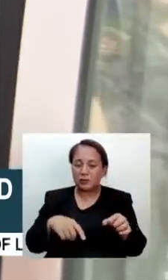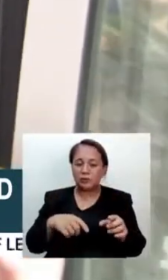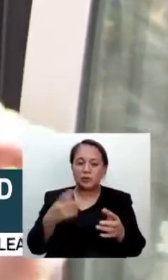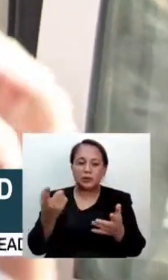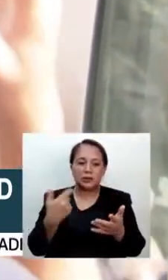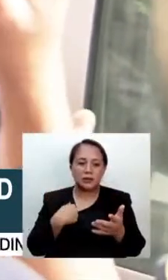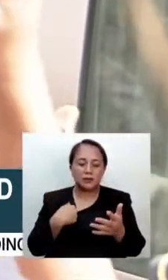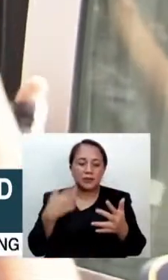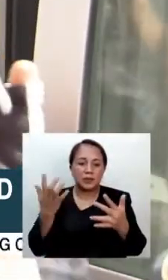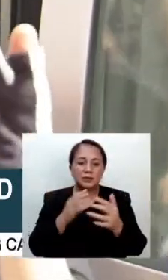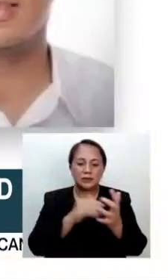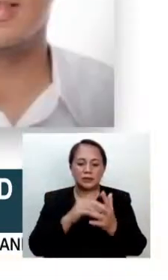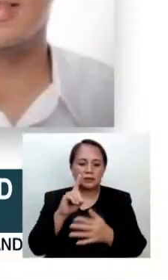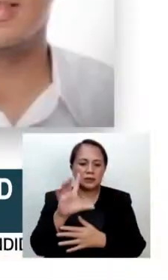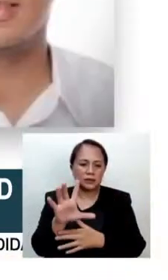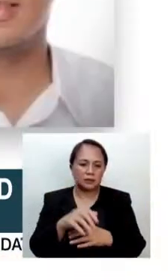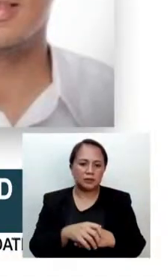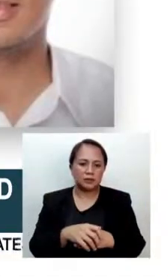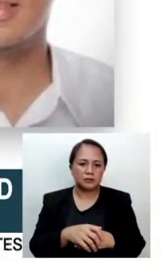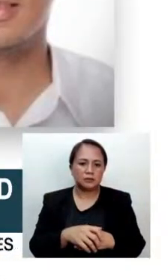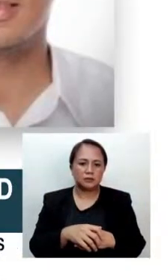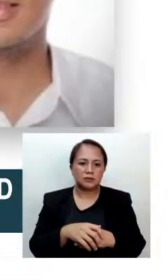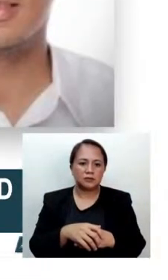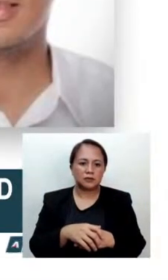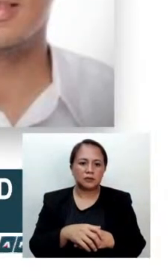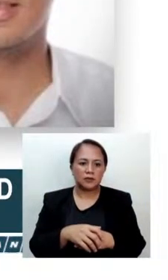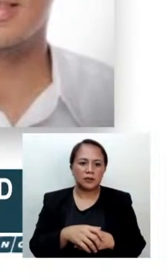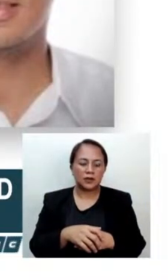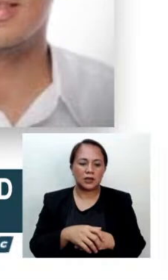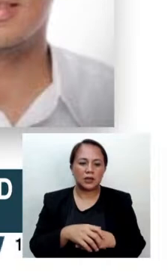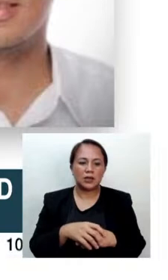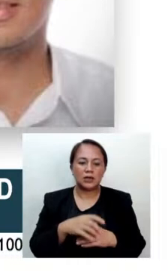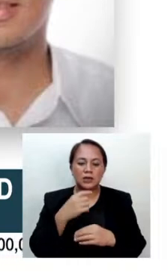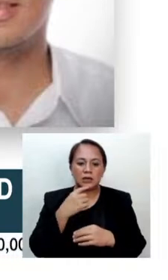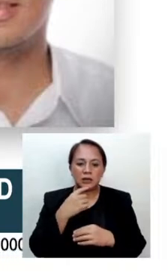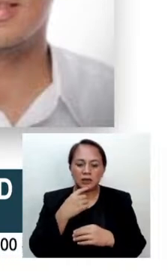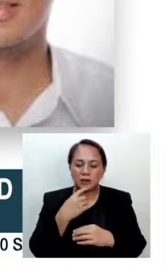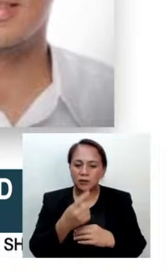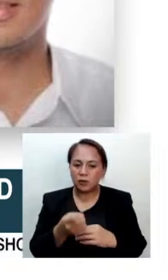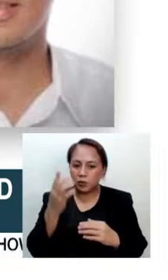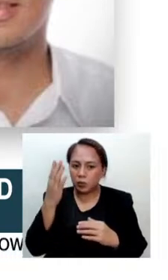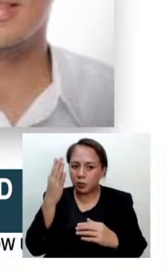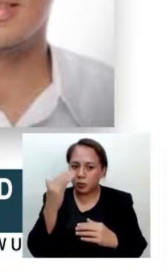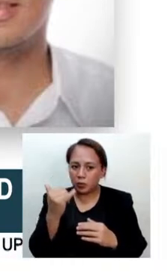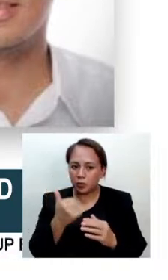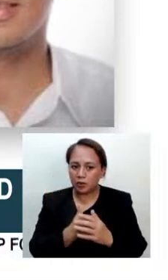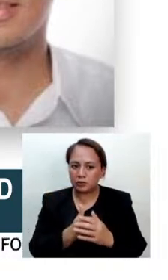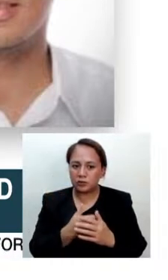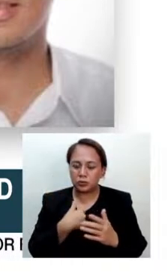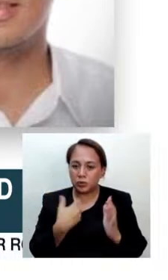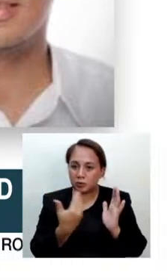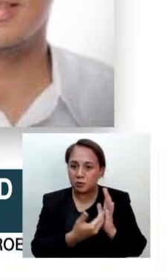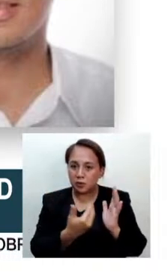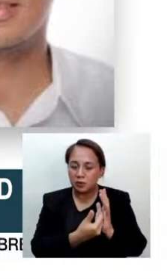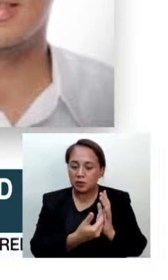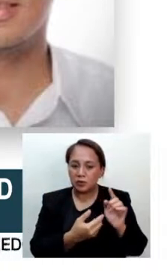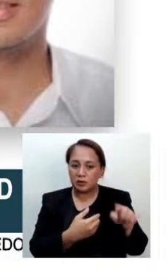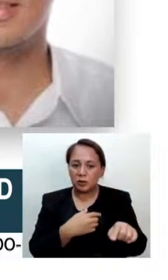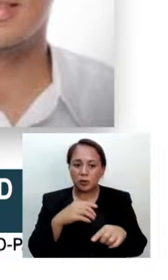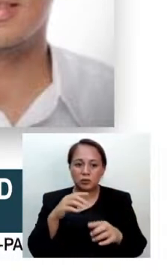cited by the honorable court as the main reason why a demurrer to evidence in criminal case